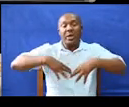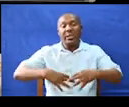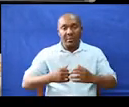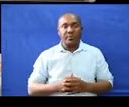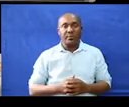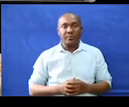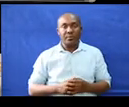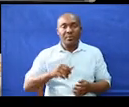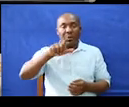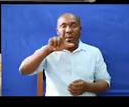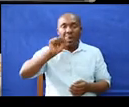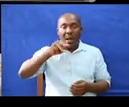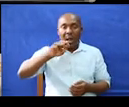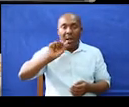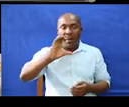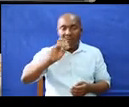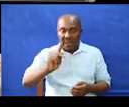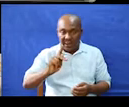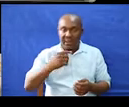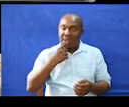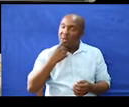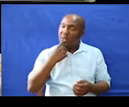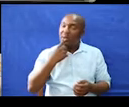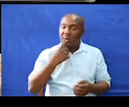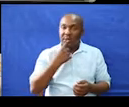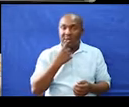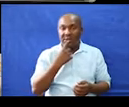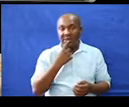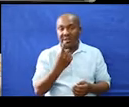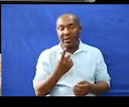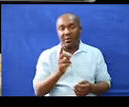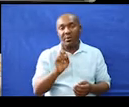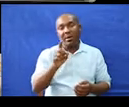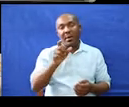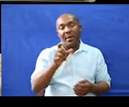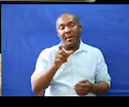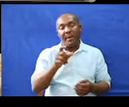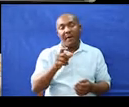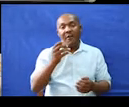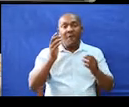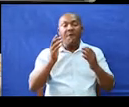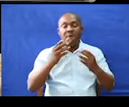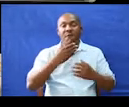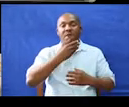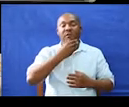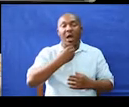Lamarck is said to be a father of use and disuse theory. If you will use the body